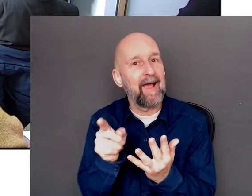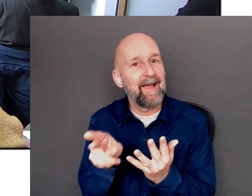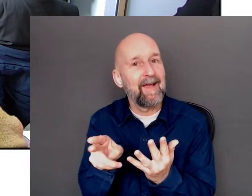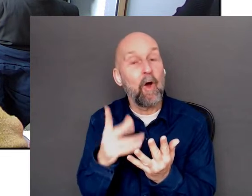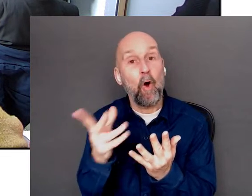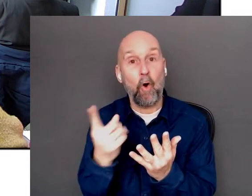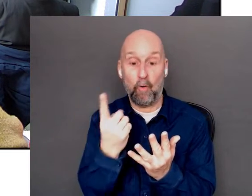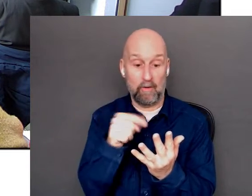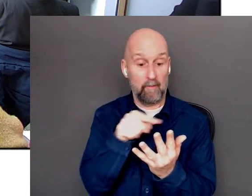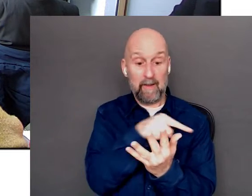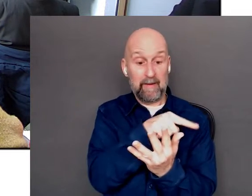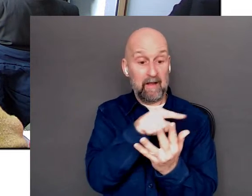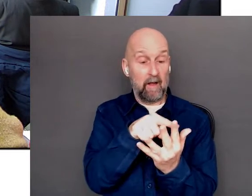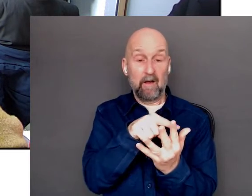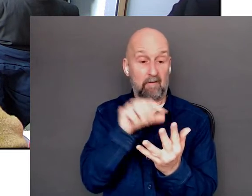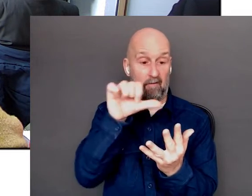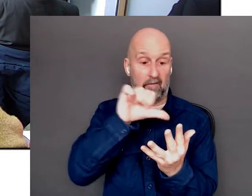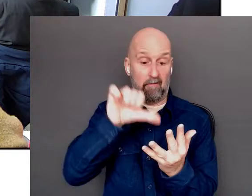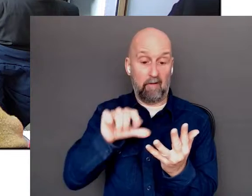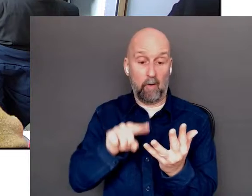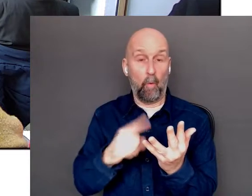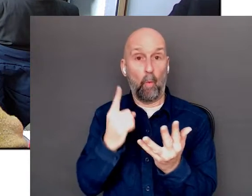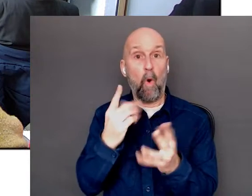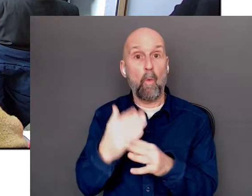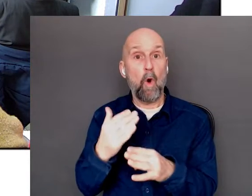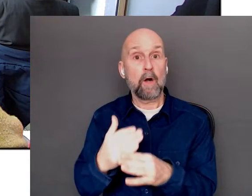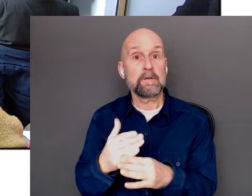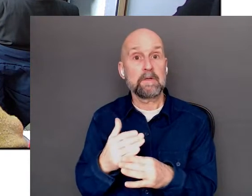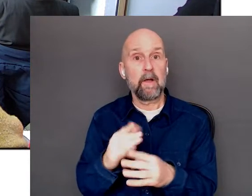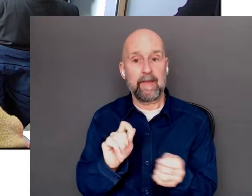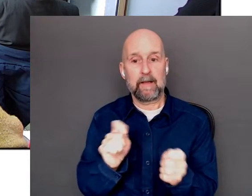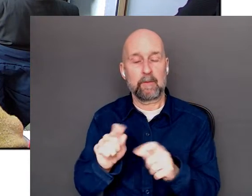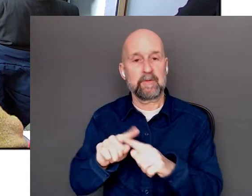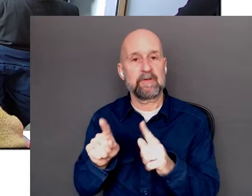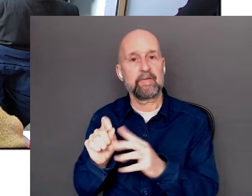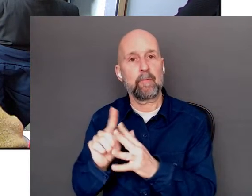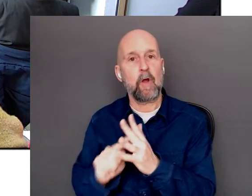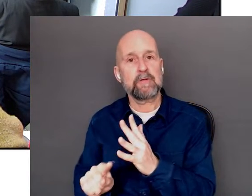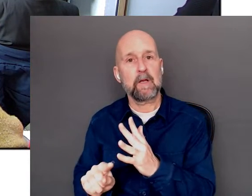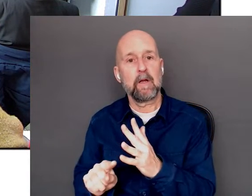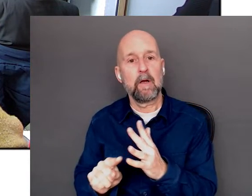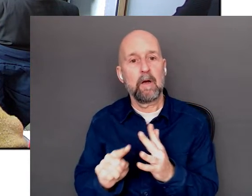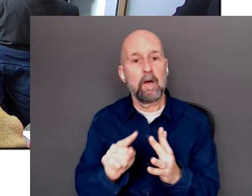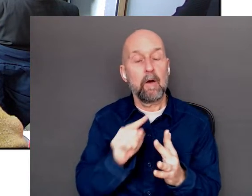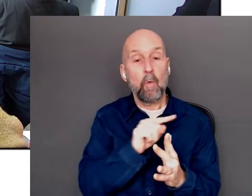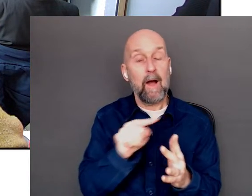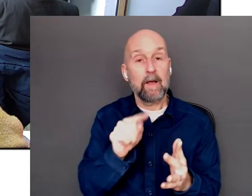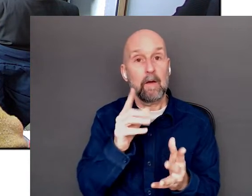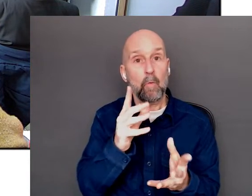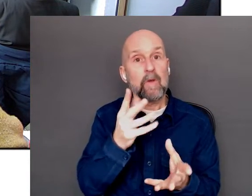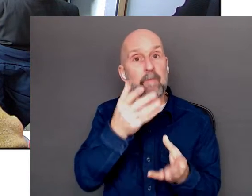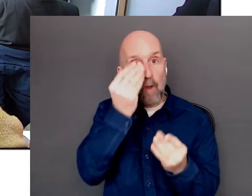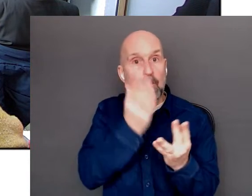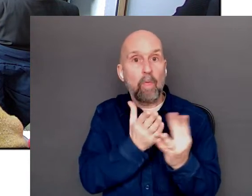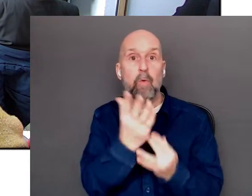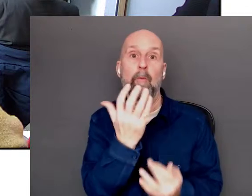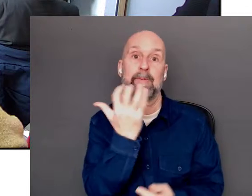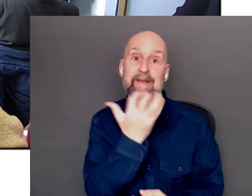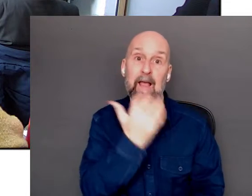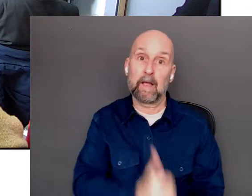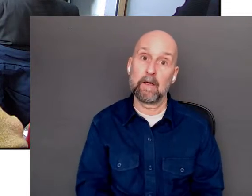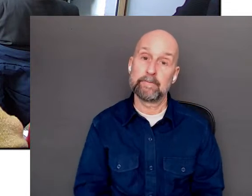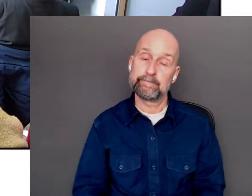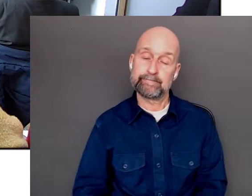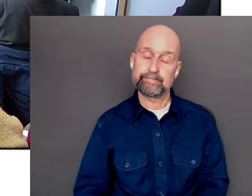And sometimes it becomes another project because the mistake was the project. Yeah. Yeah, and I